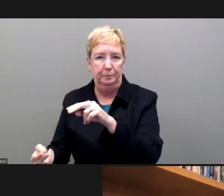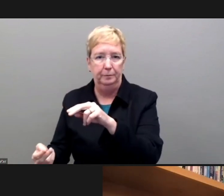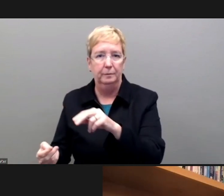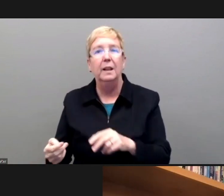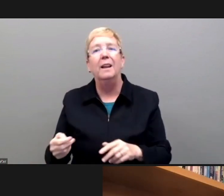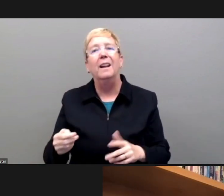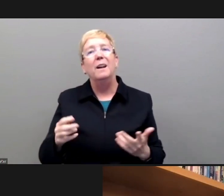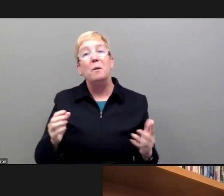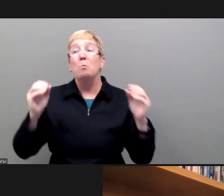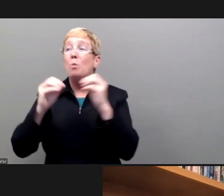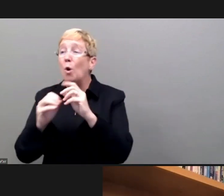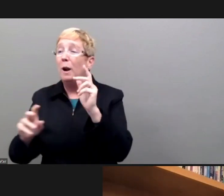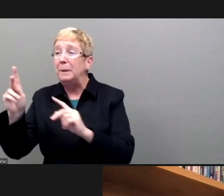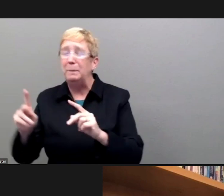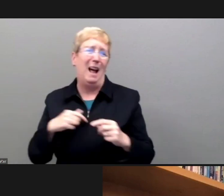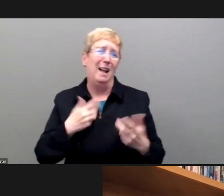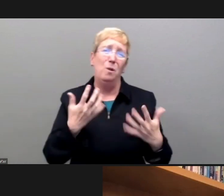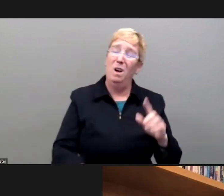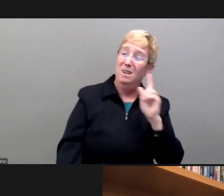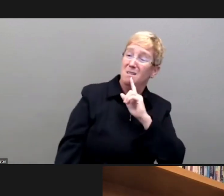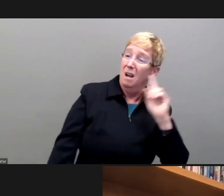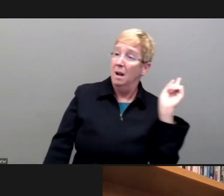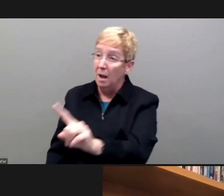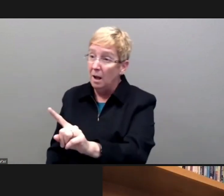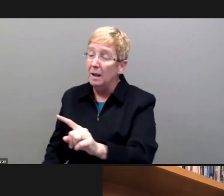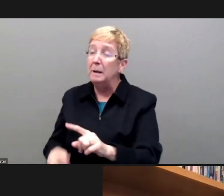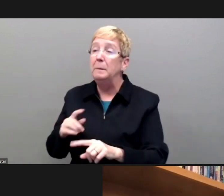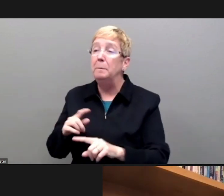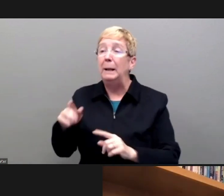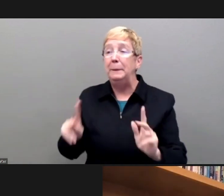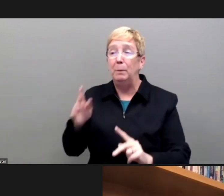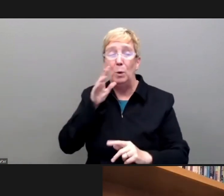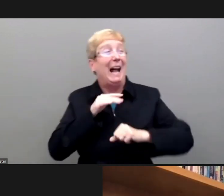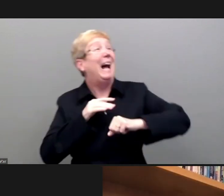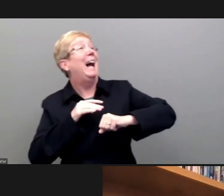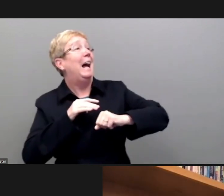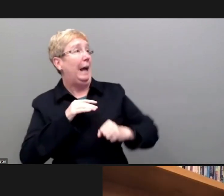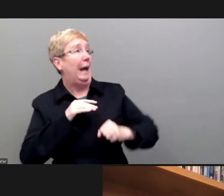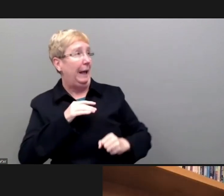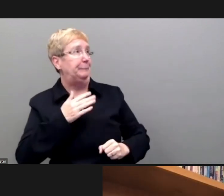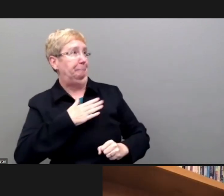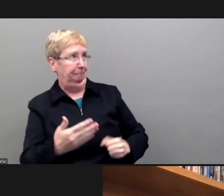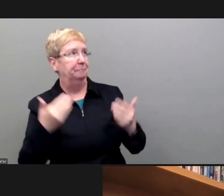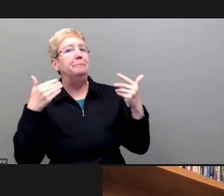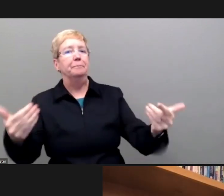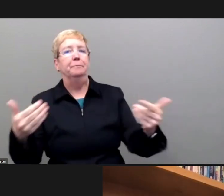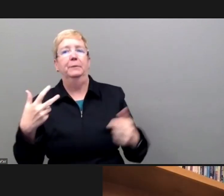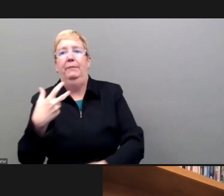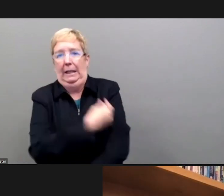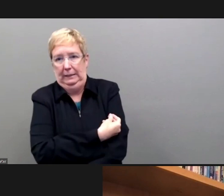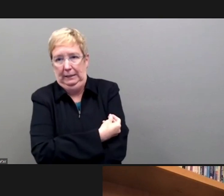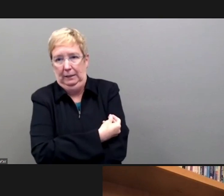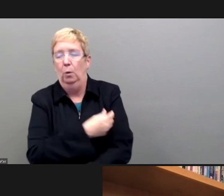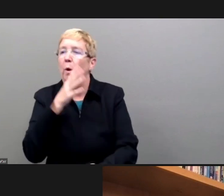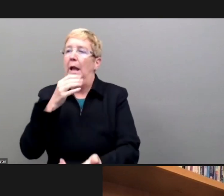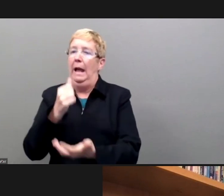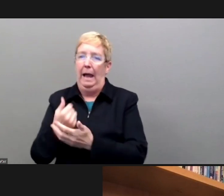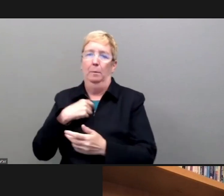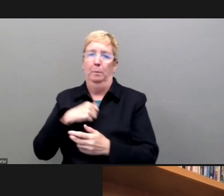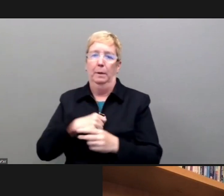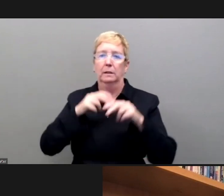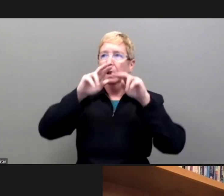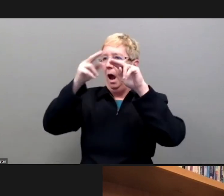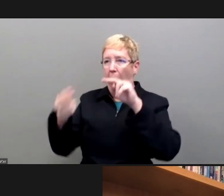if they will get vaccinated, please get vaccinated. We're going to continue on the right trajectory, but make no